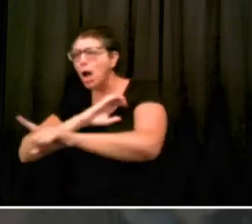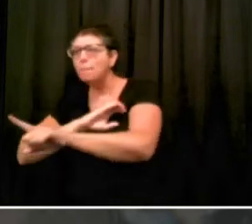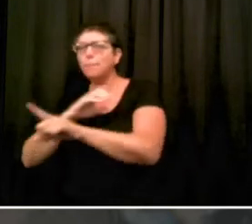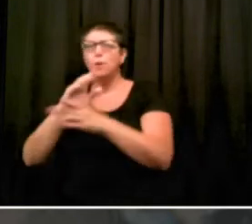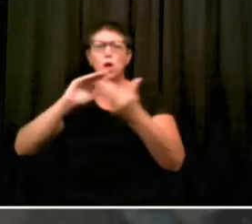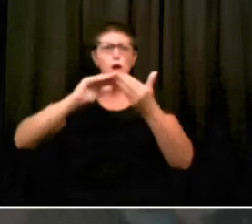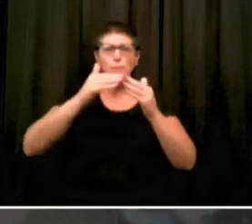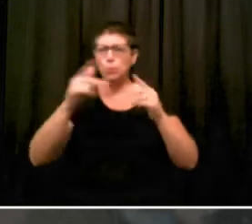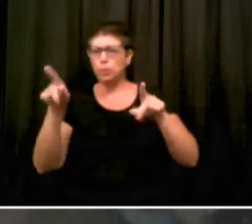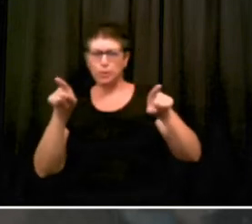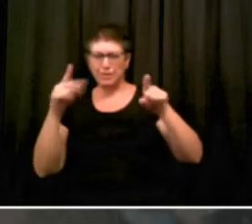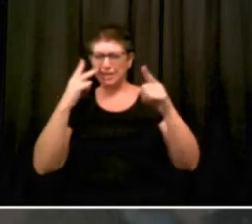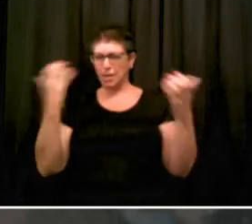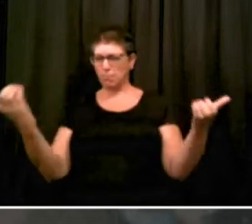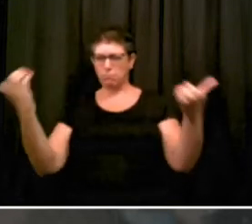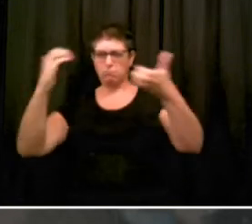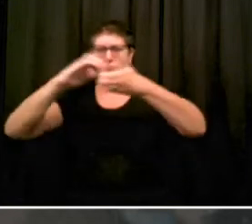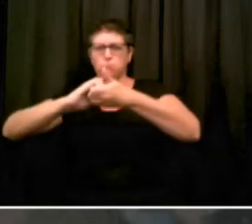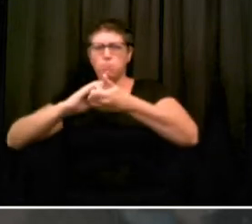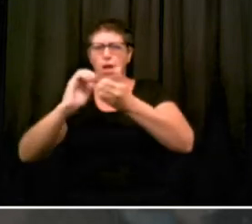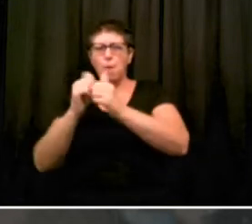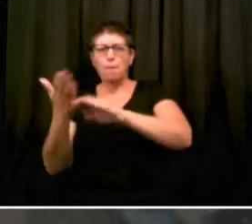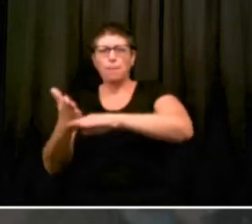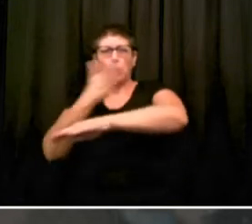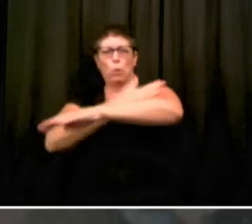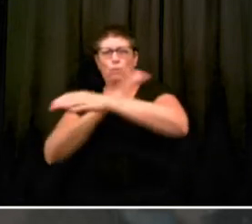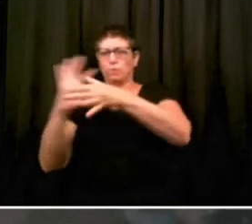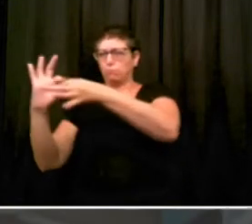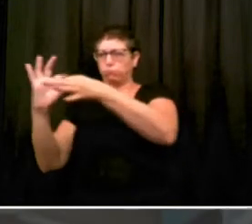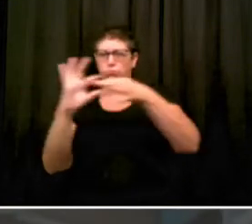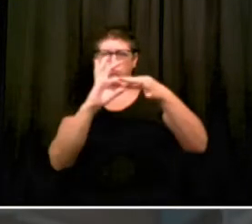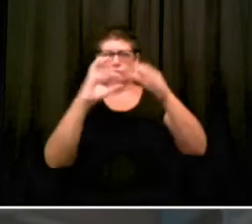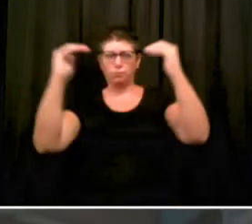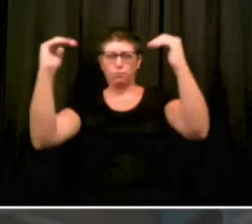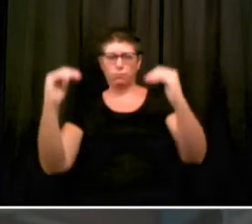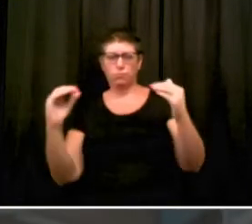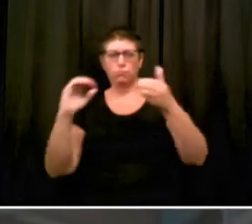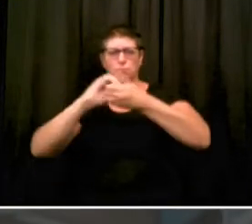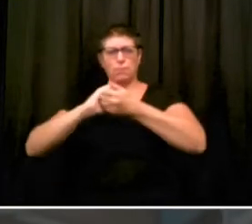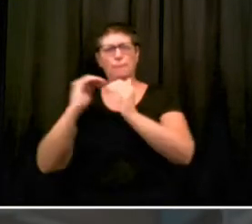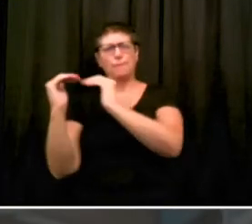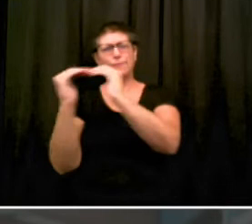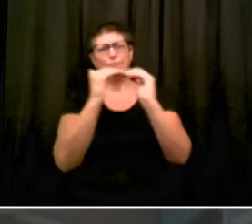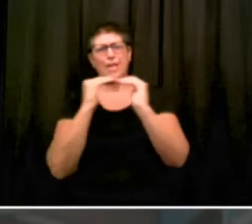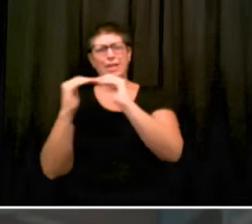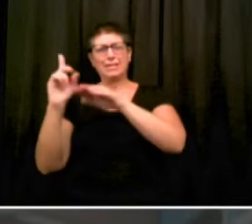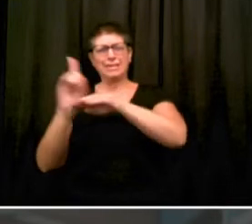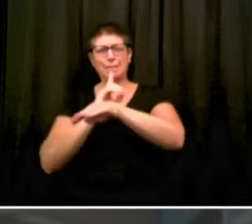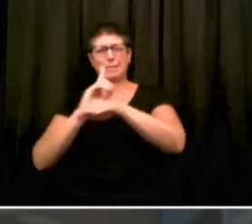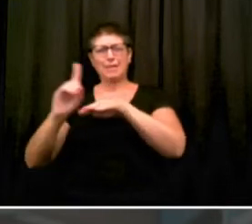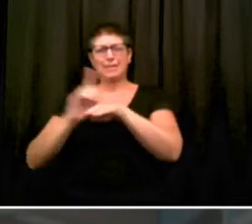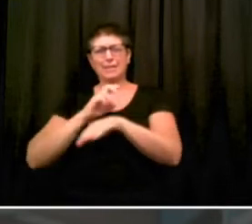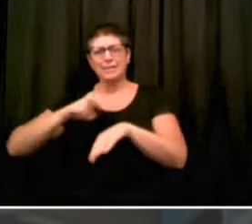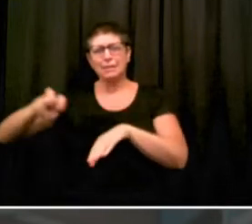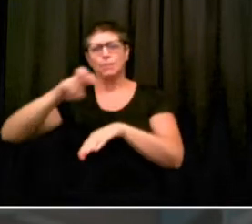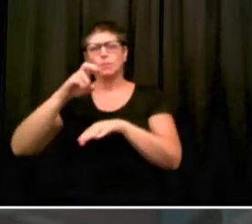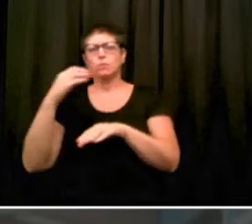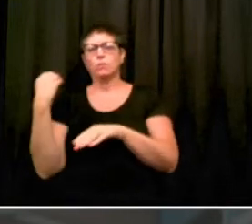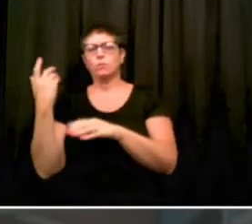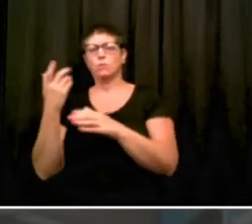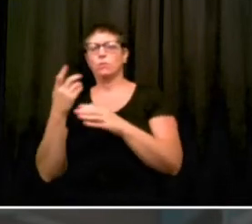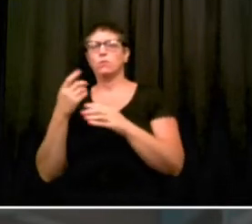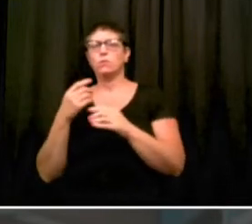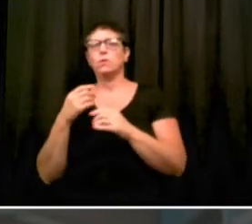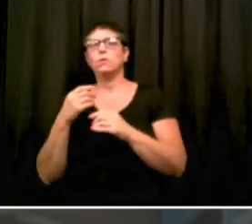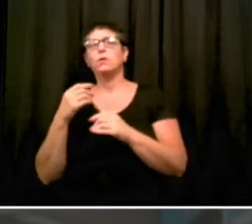crucially, we will be publishing a disciplinary matrix. And this is a big step forward for transparency